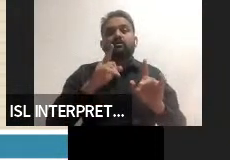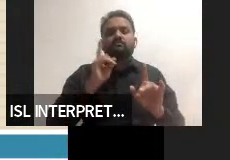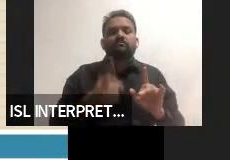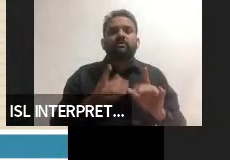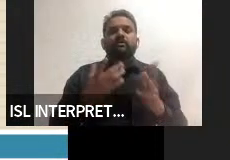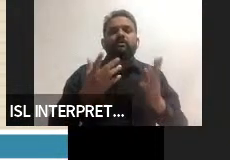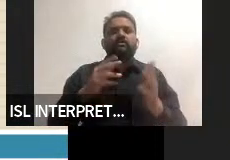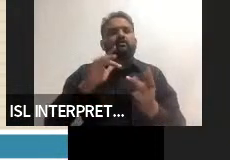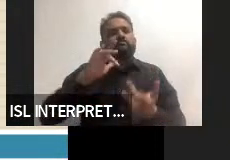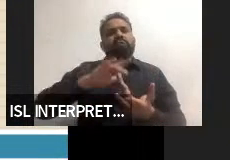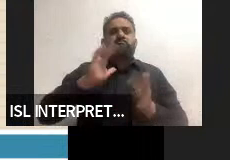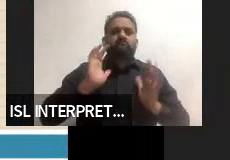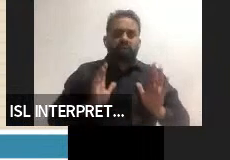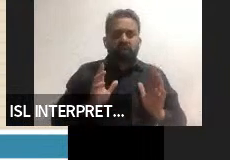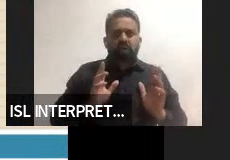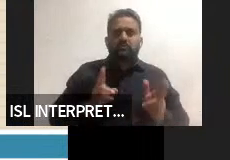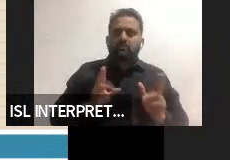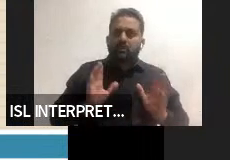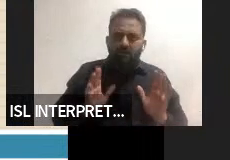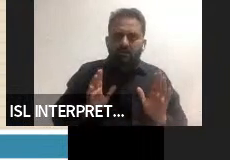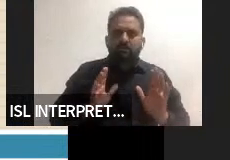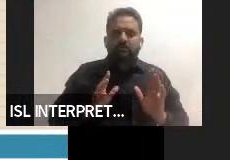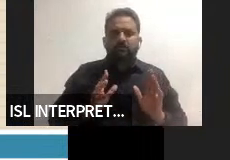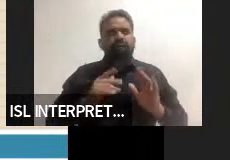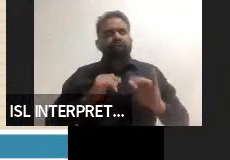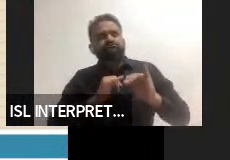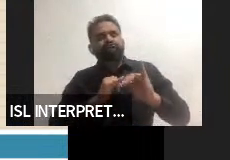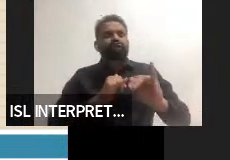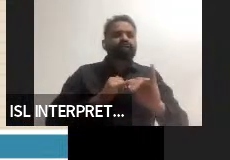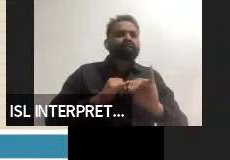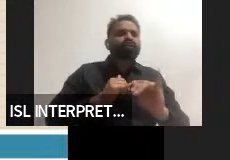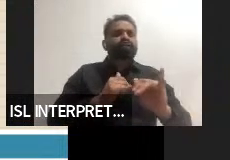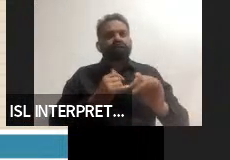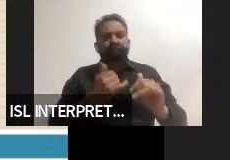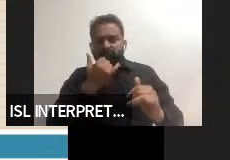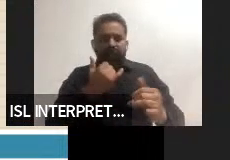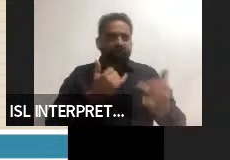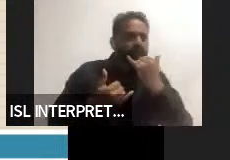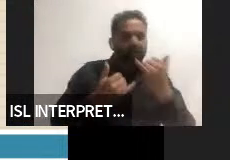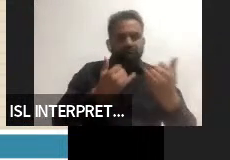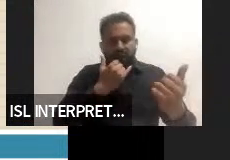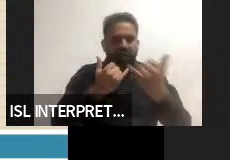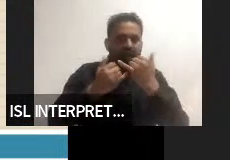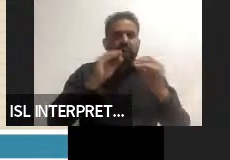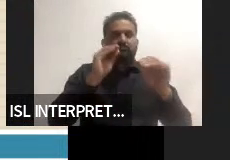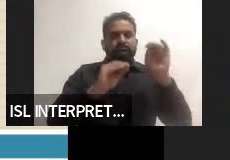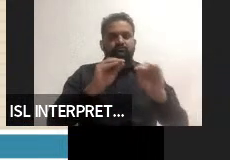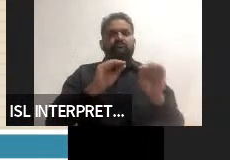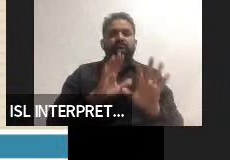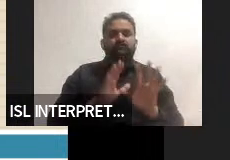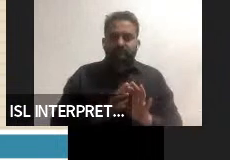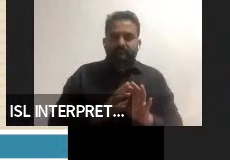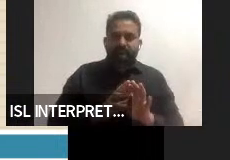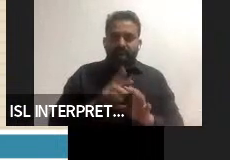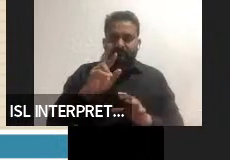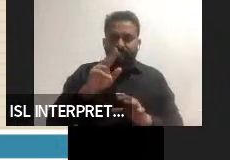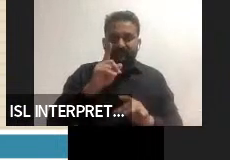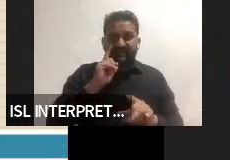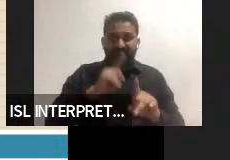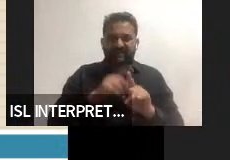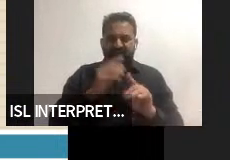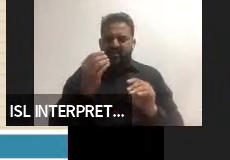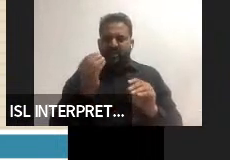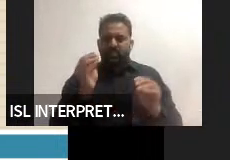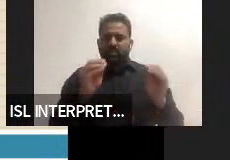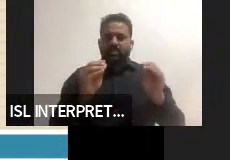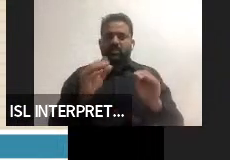neutral as much as possible, just state facts. You can have little bit of a spice in that to say that